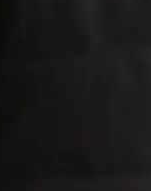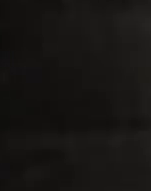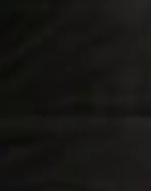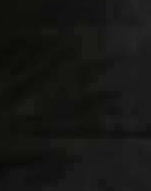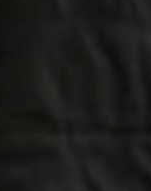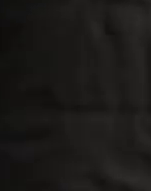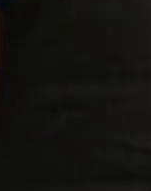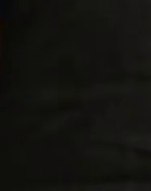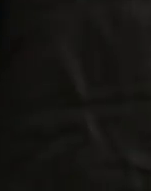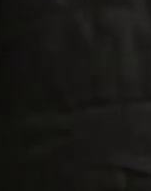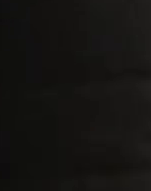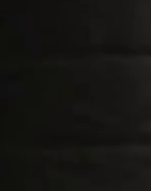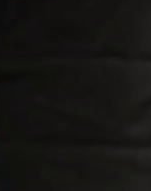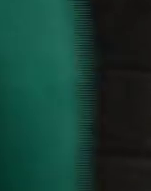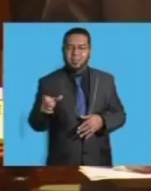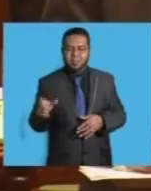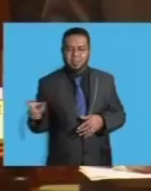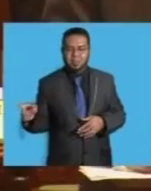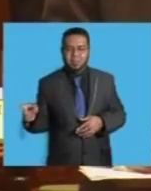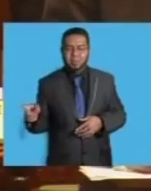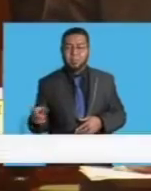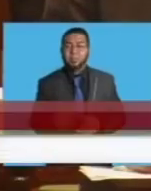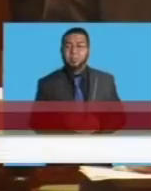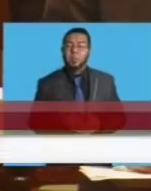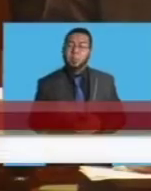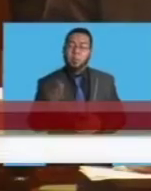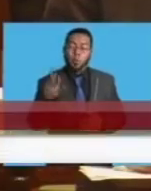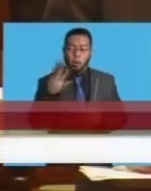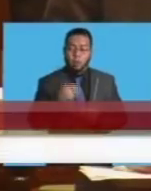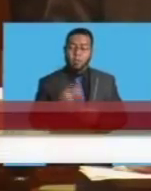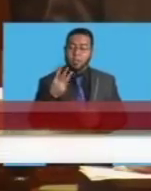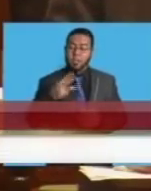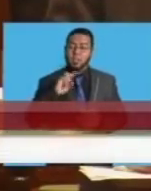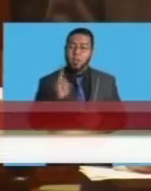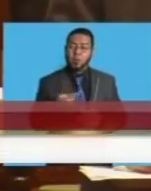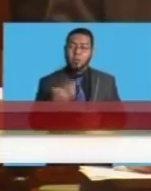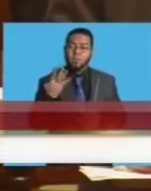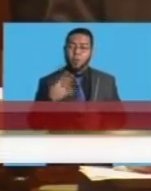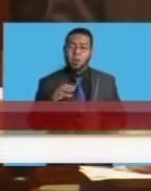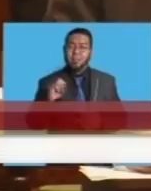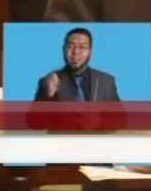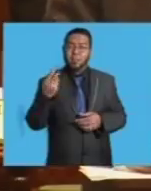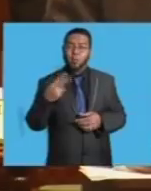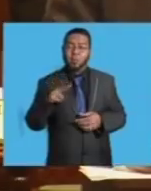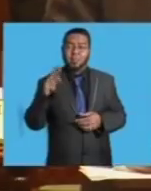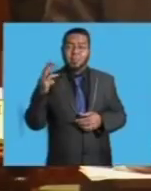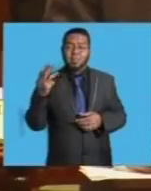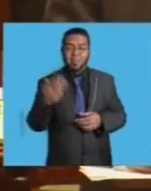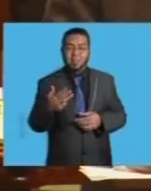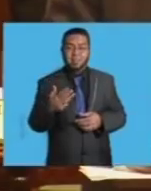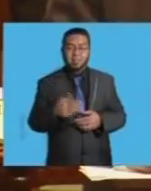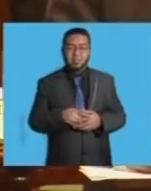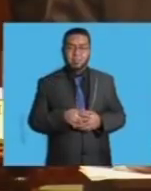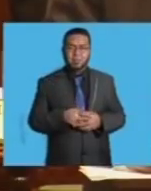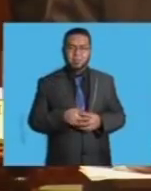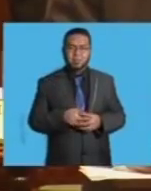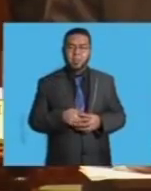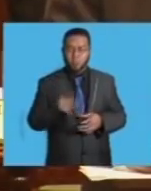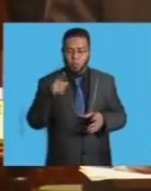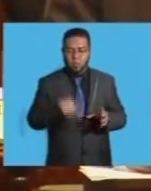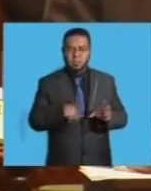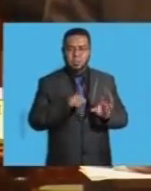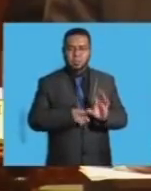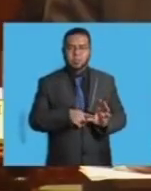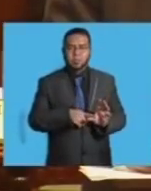a reality for Fijians. A total of 3,439 labour inspections were conducted from last year into this